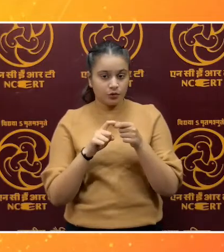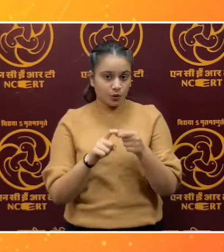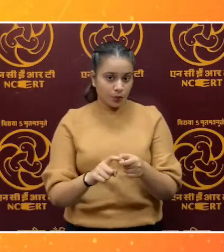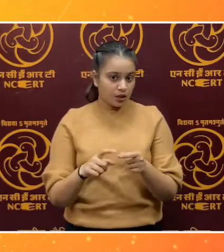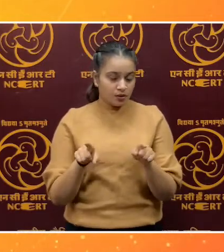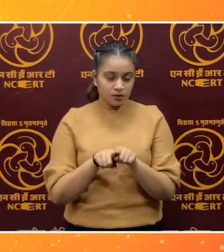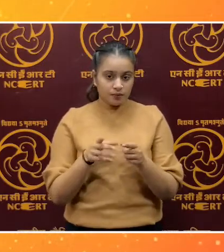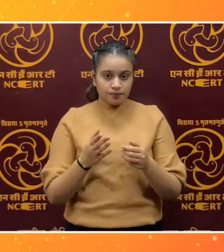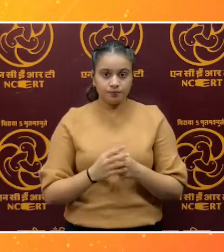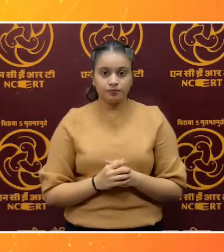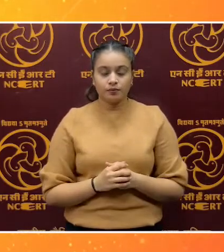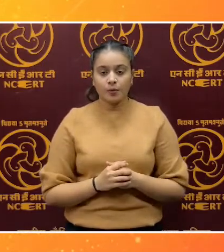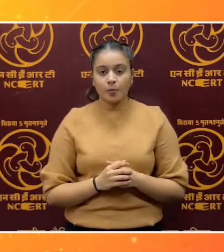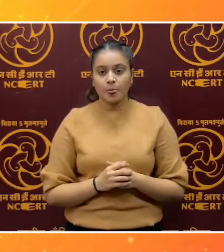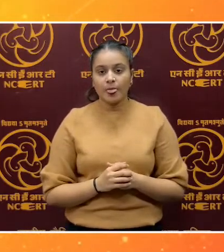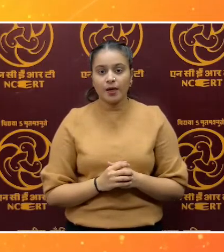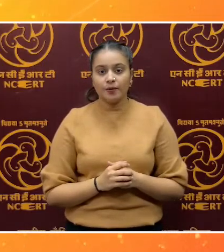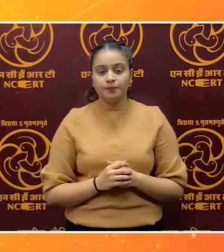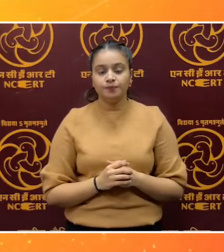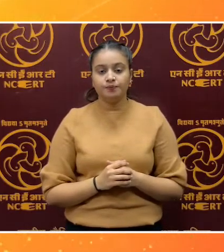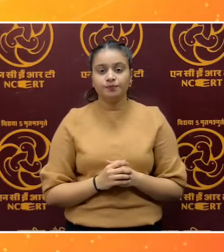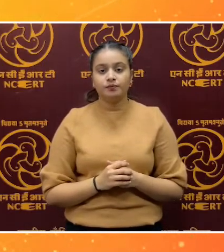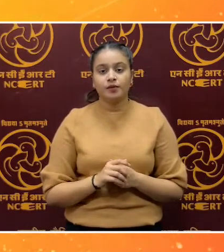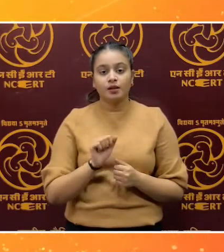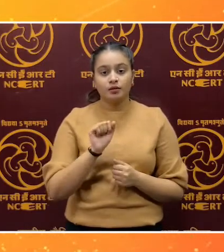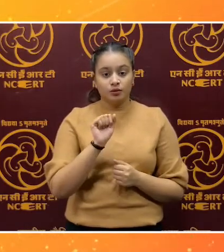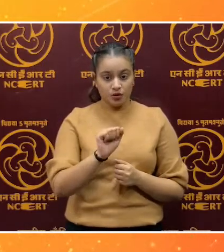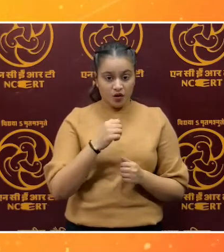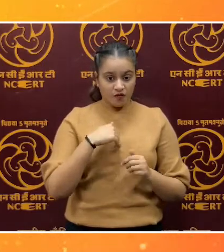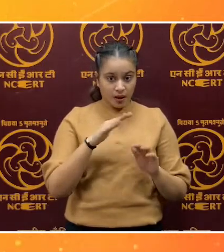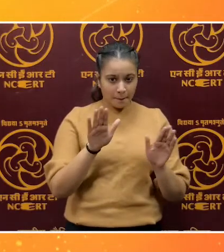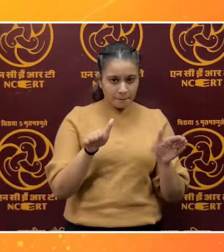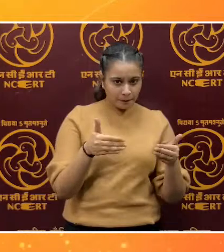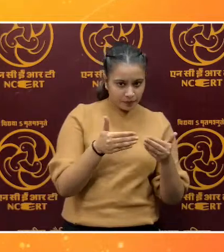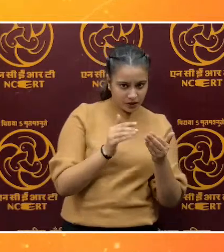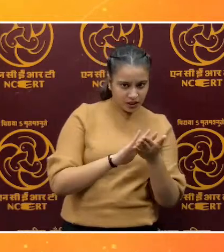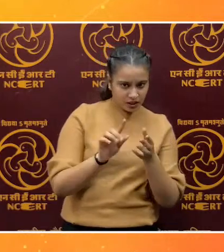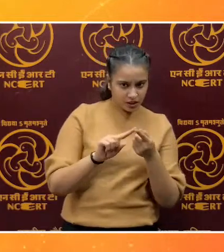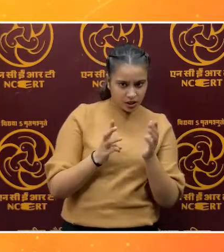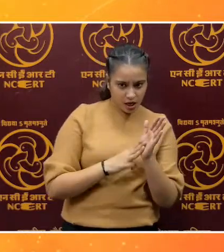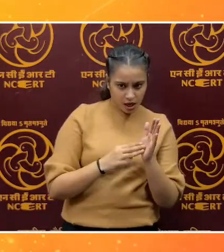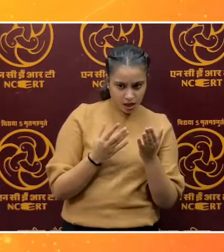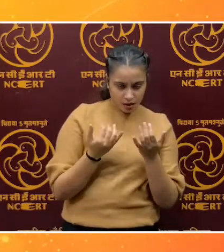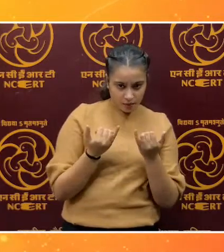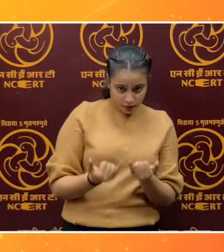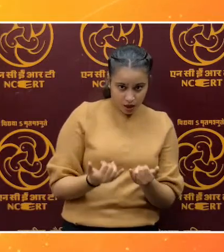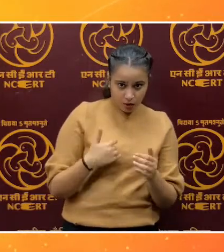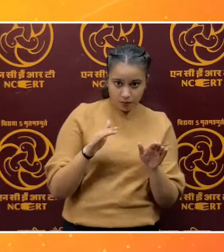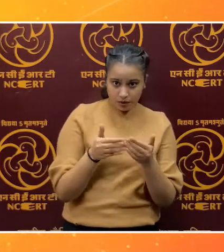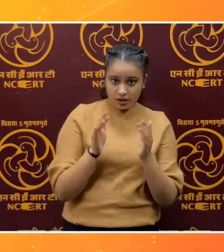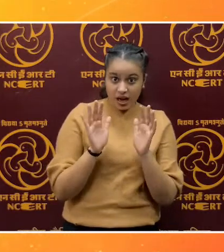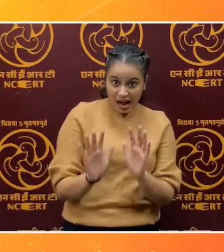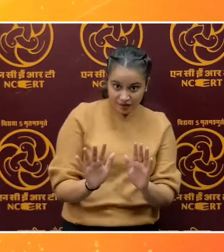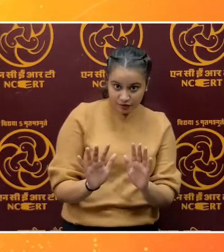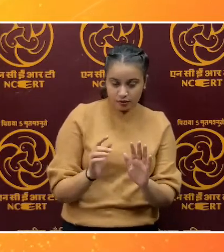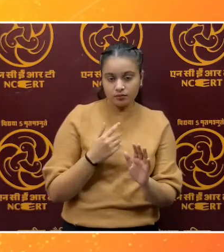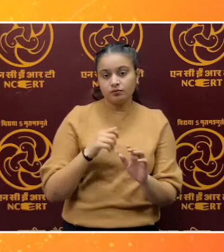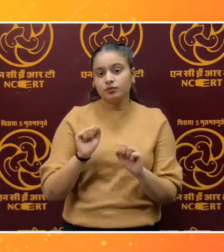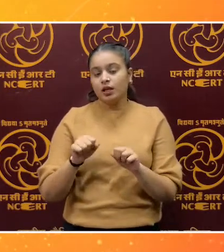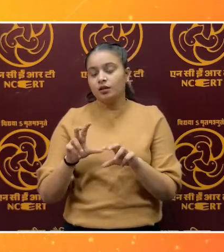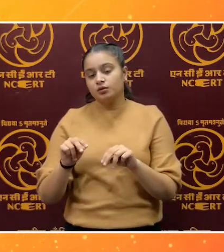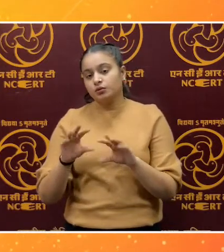is a question. Have you met Hema today? So this is how you do it,